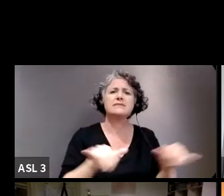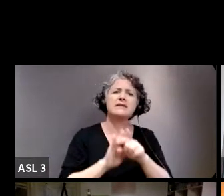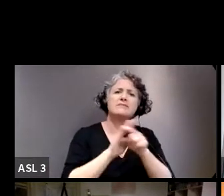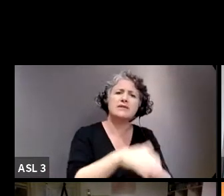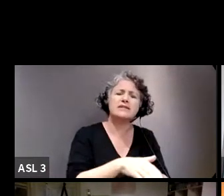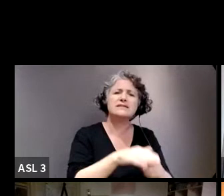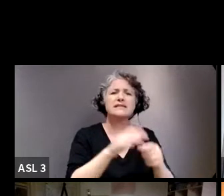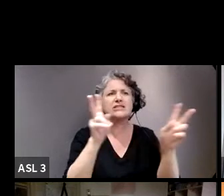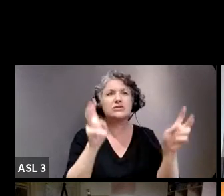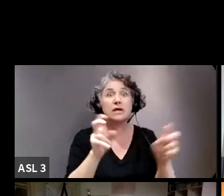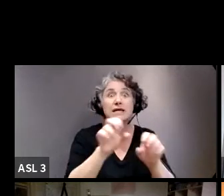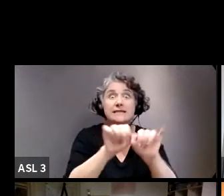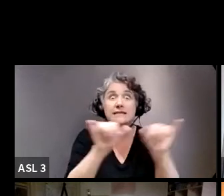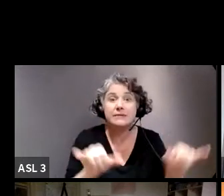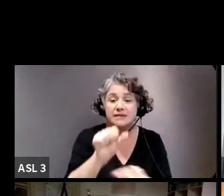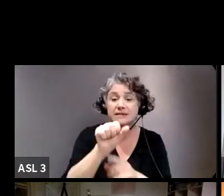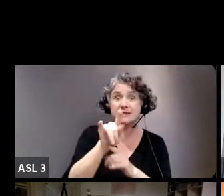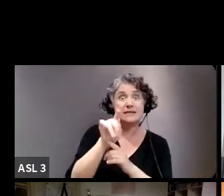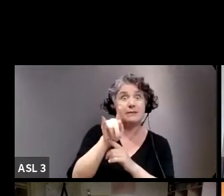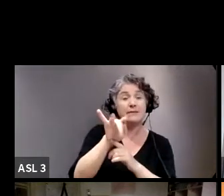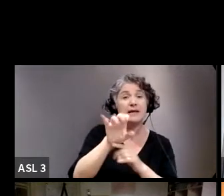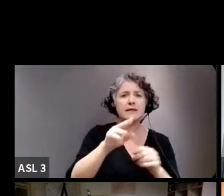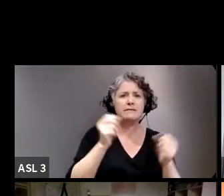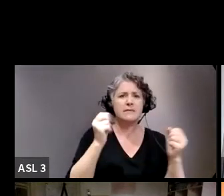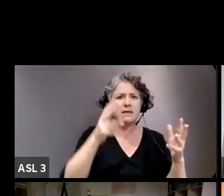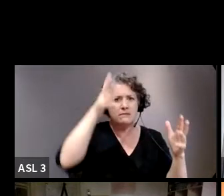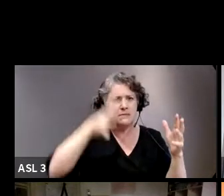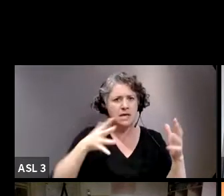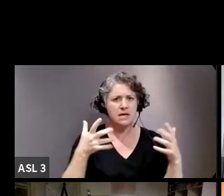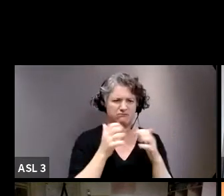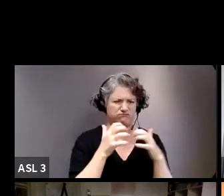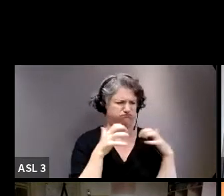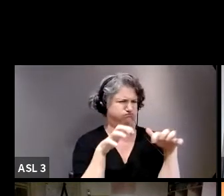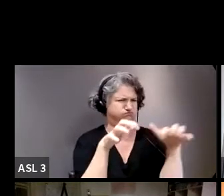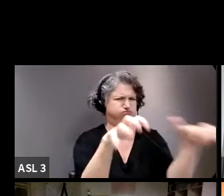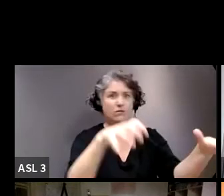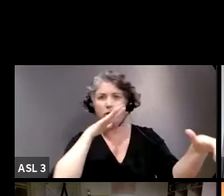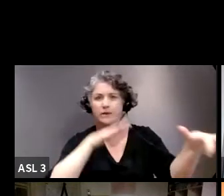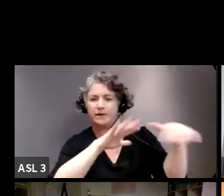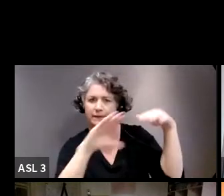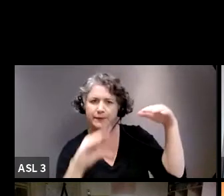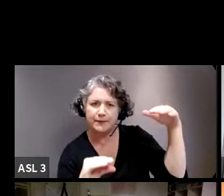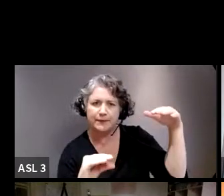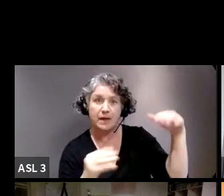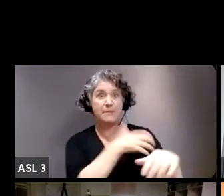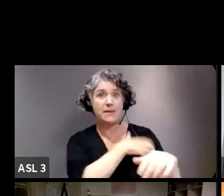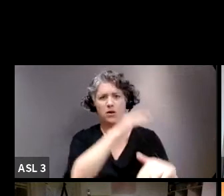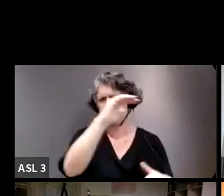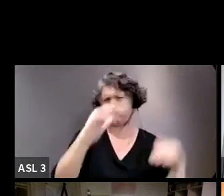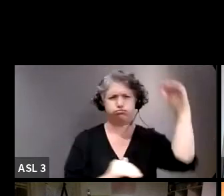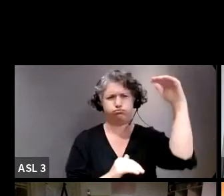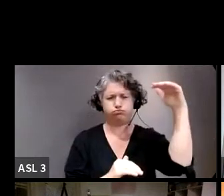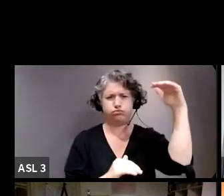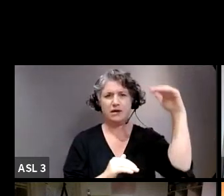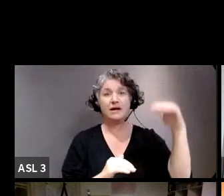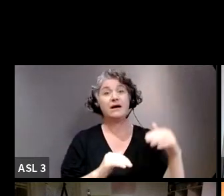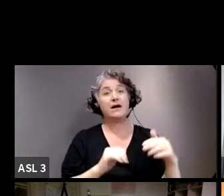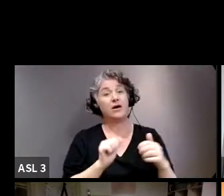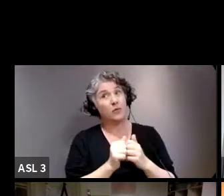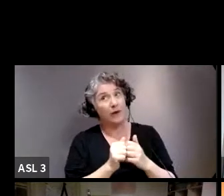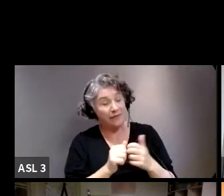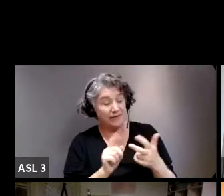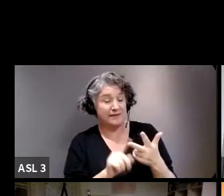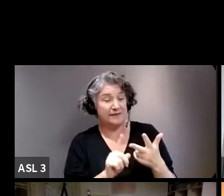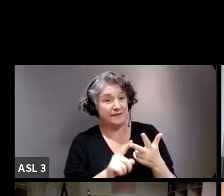means a culture of hyper masculinity power imbalances with a side of a savior hero complex